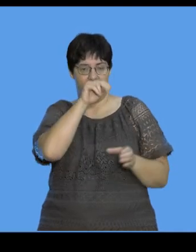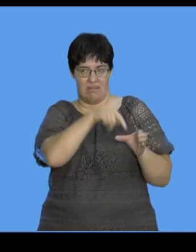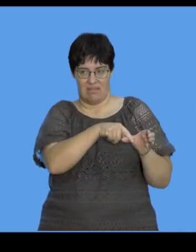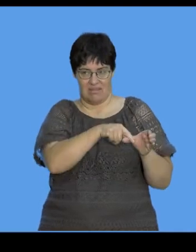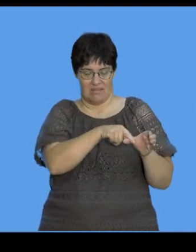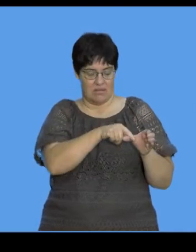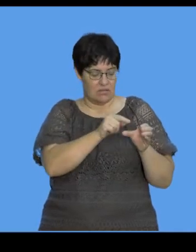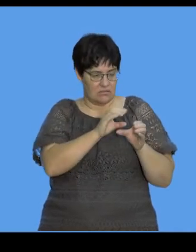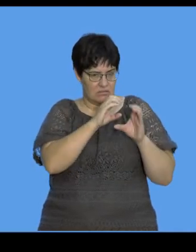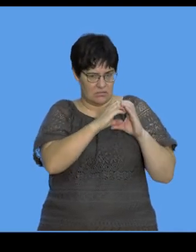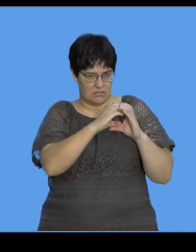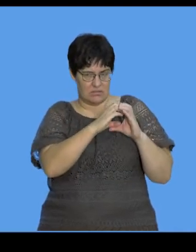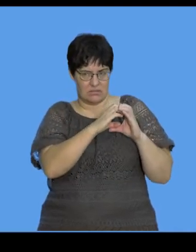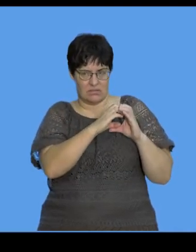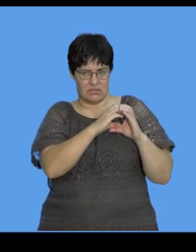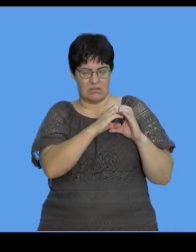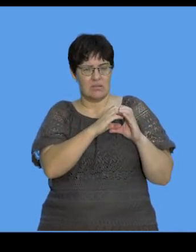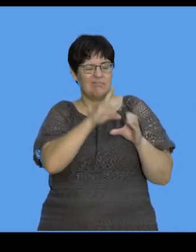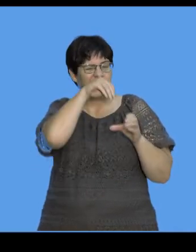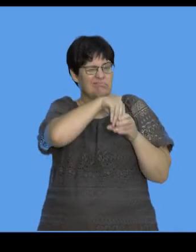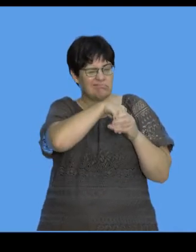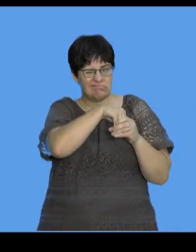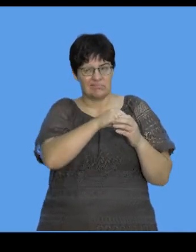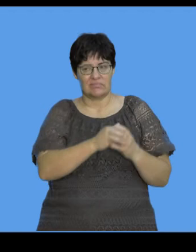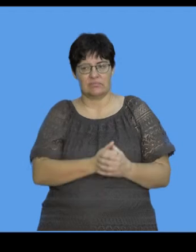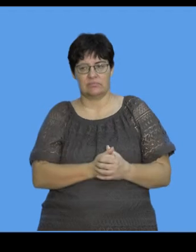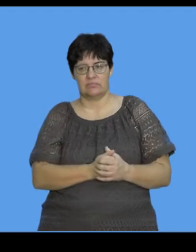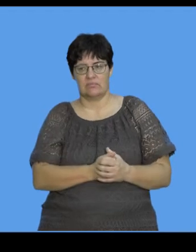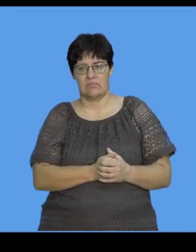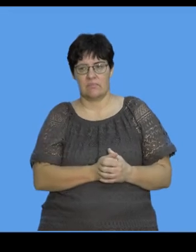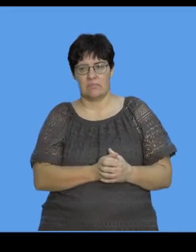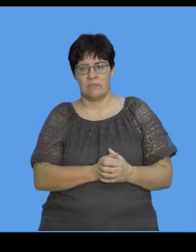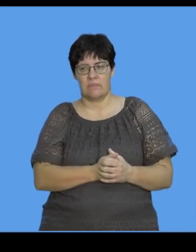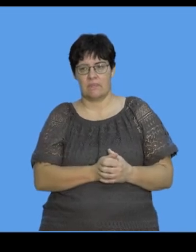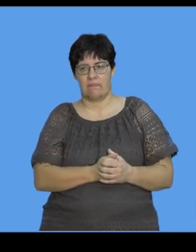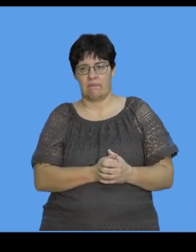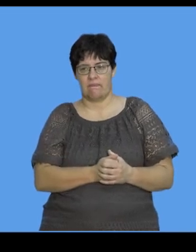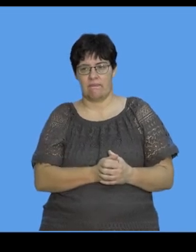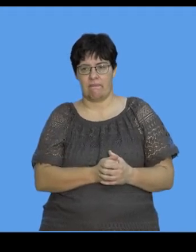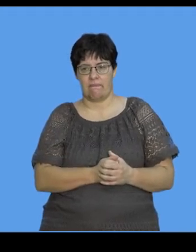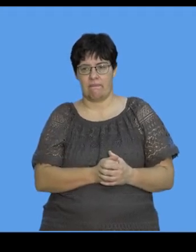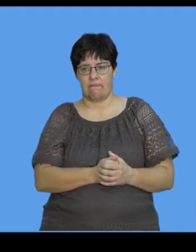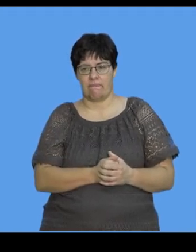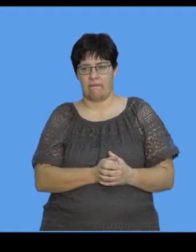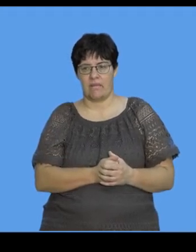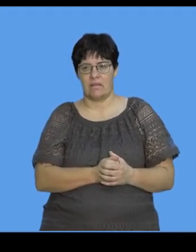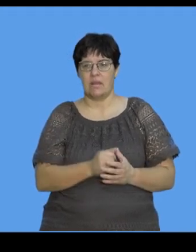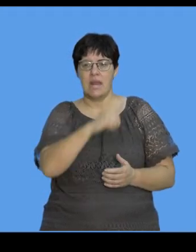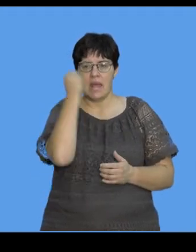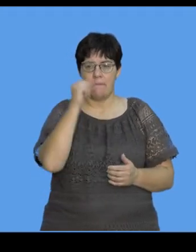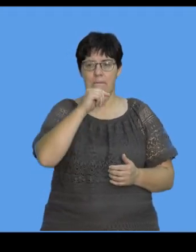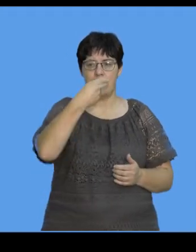thing, right? Pigments, an iron substance. It sounds really, here we go. I'm going to use this instead of me writing it. It's